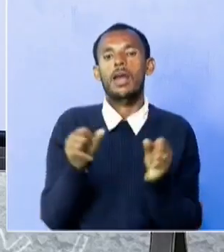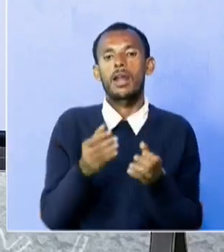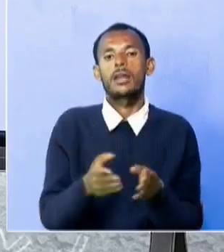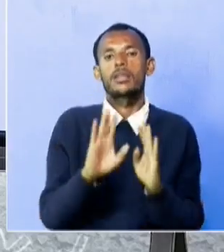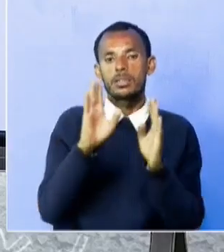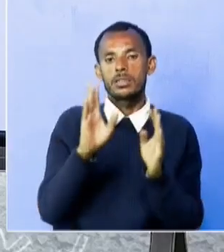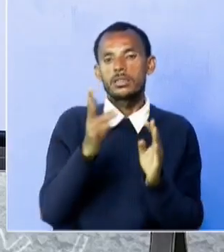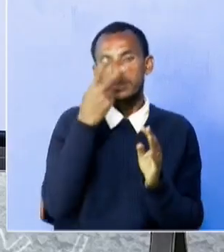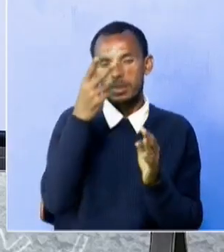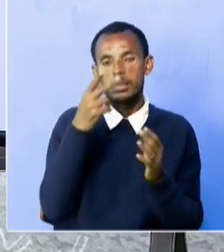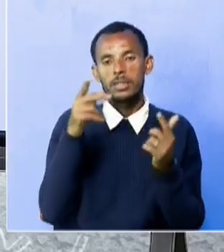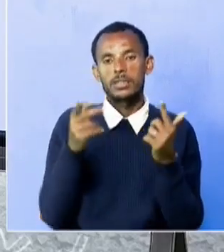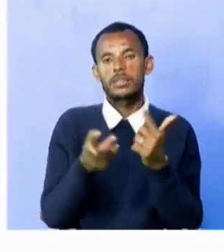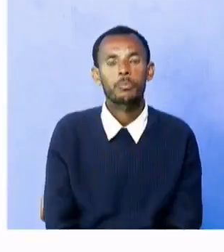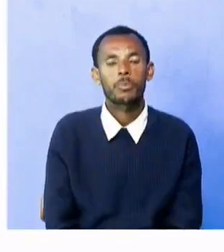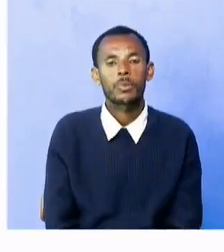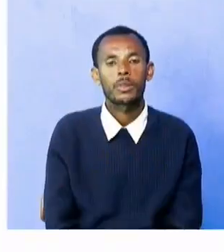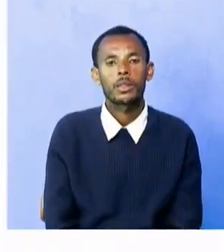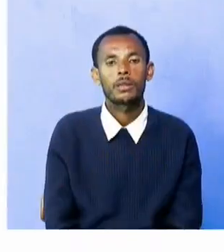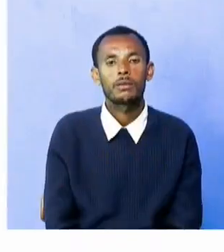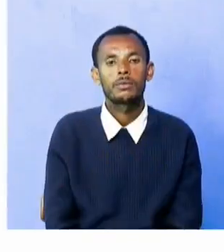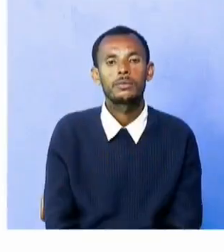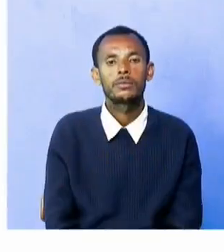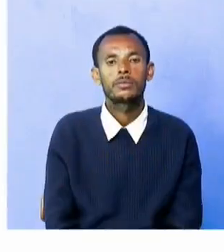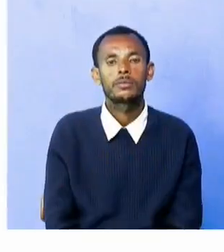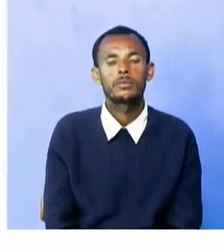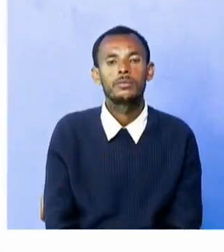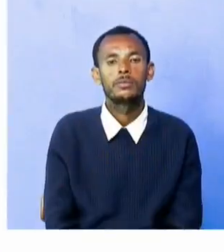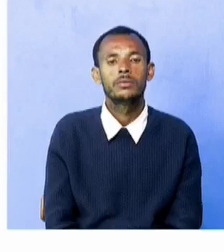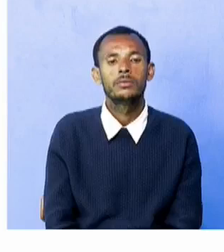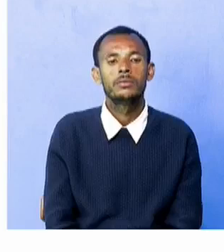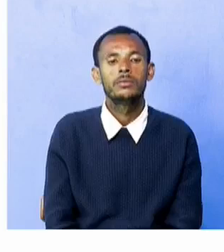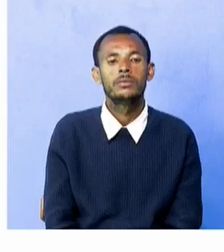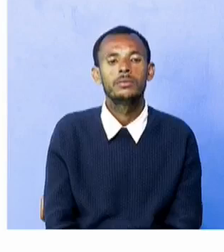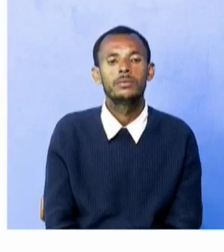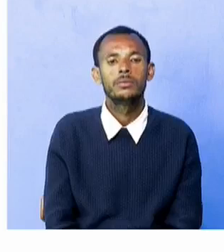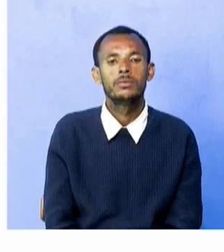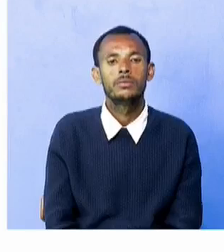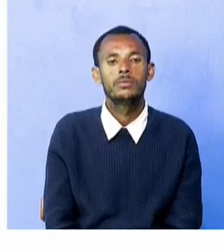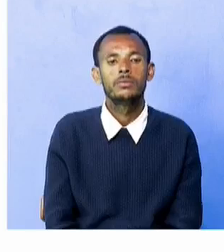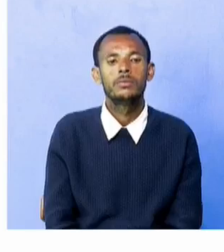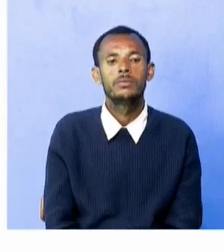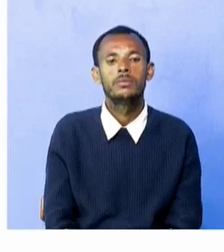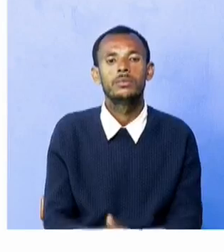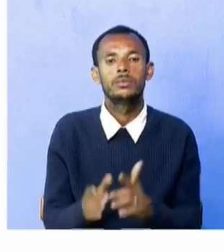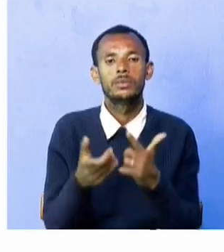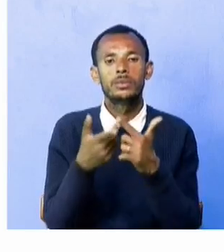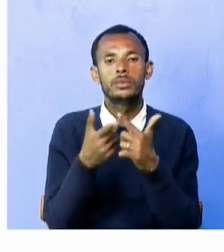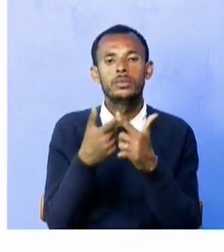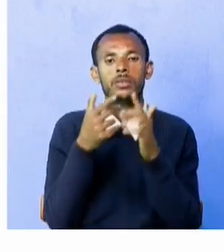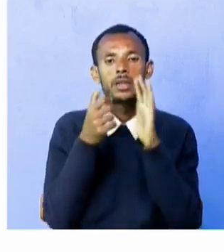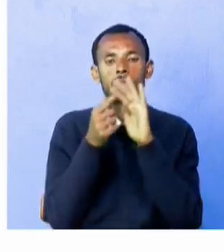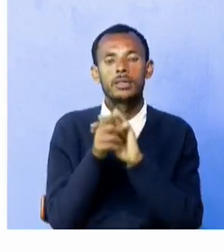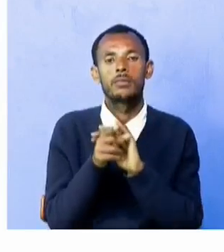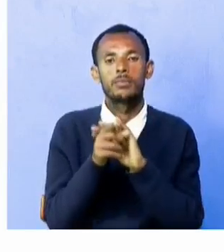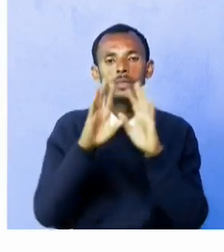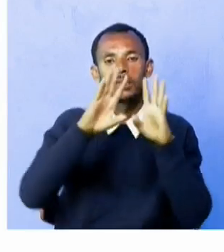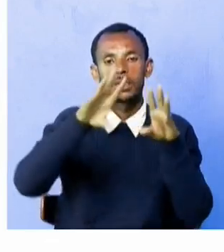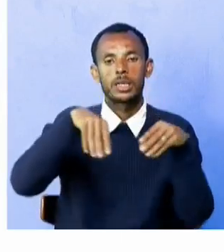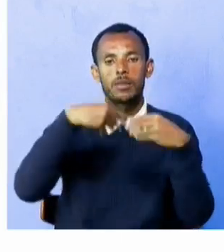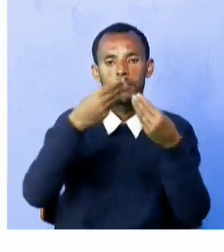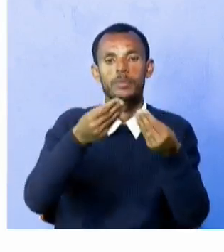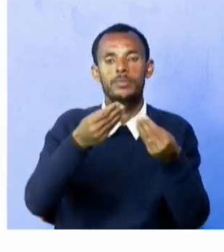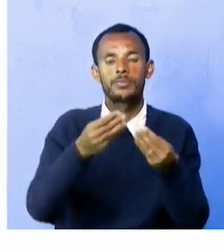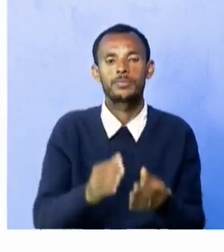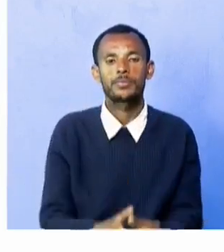let's see the second example. In the second example, given